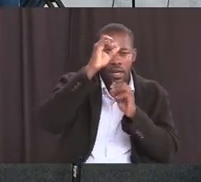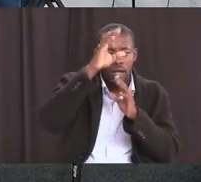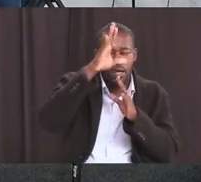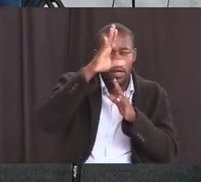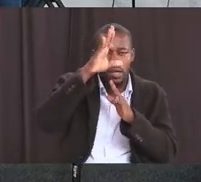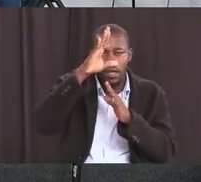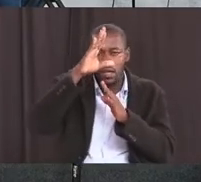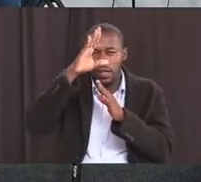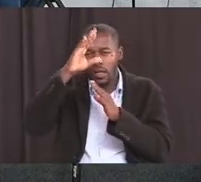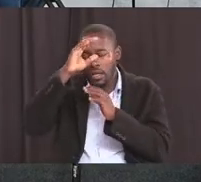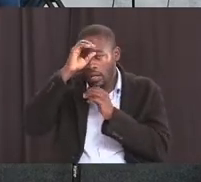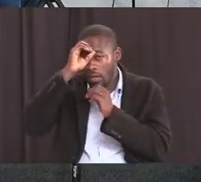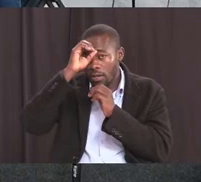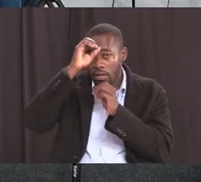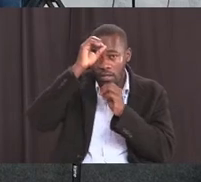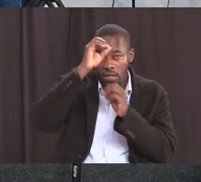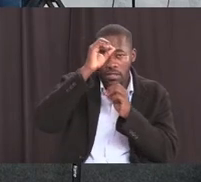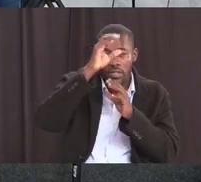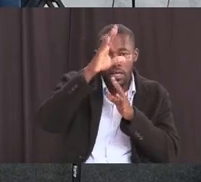Hosanna,